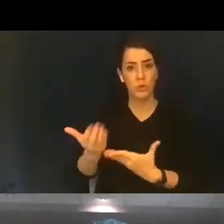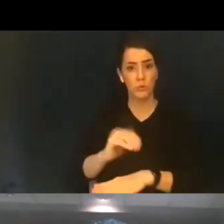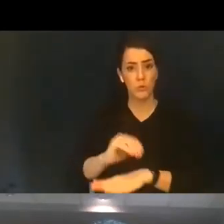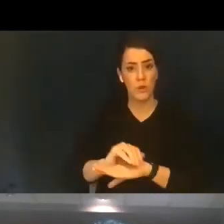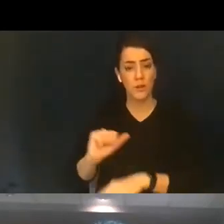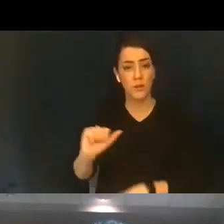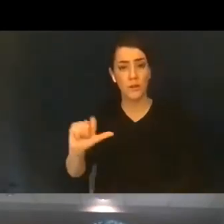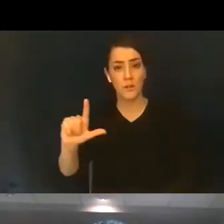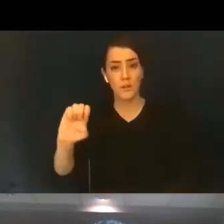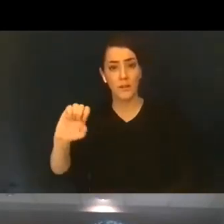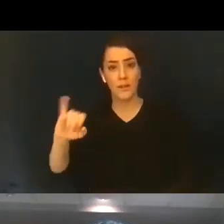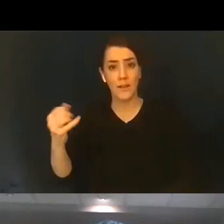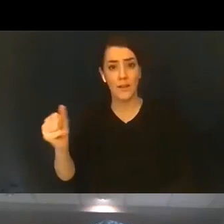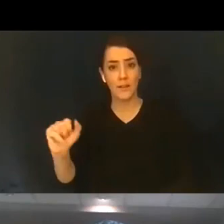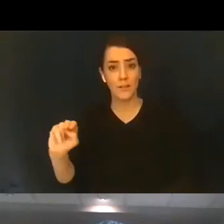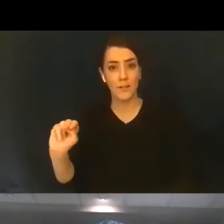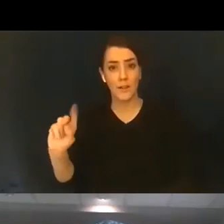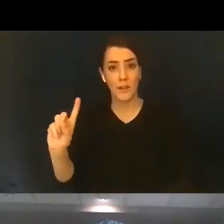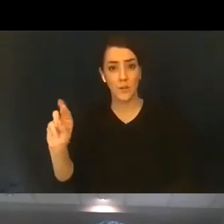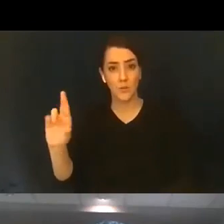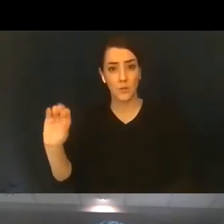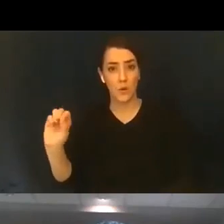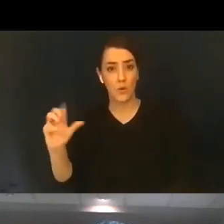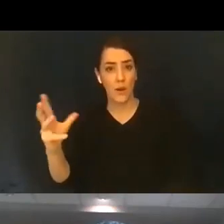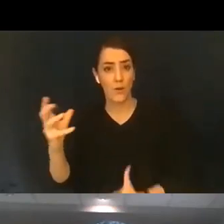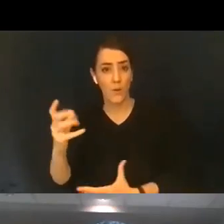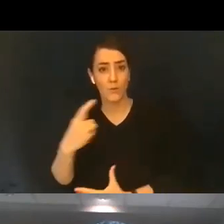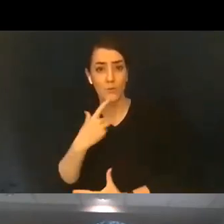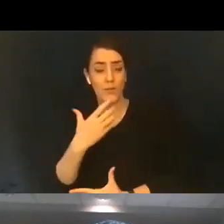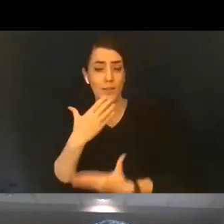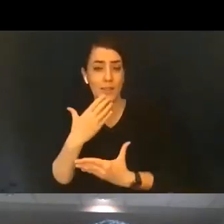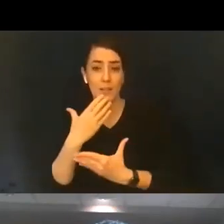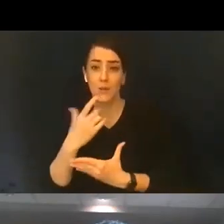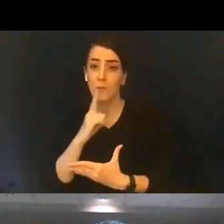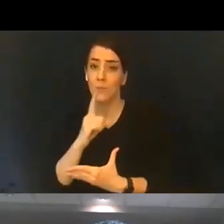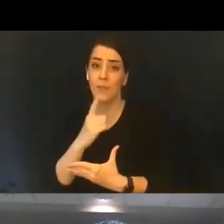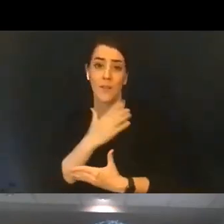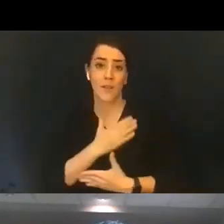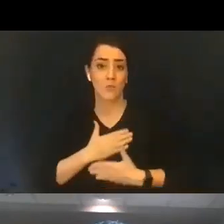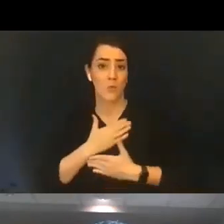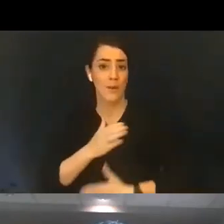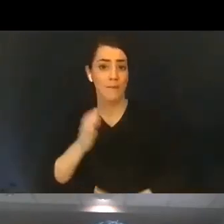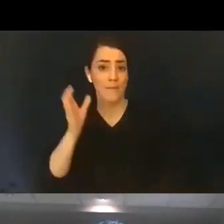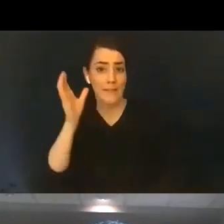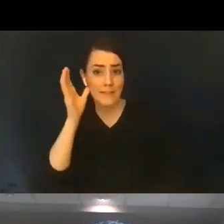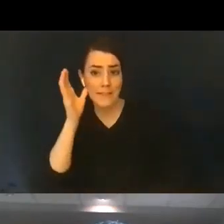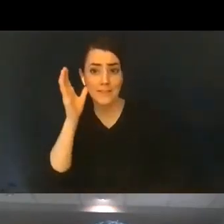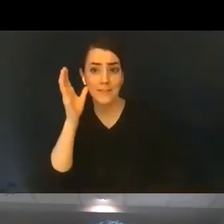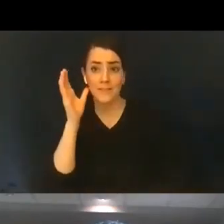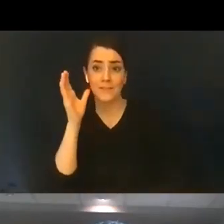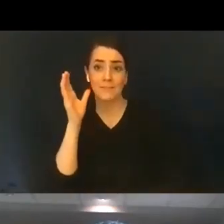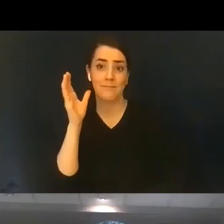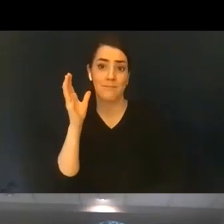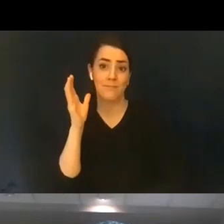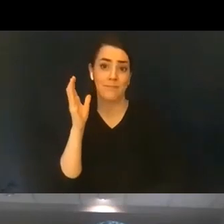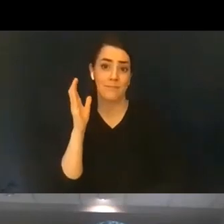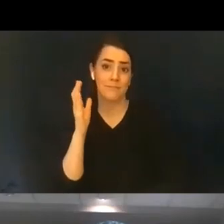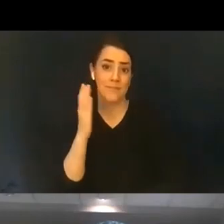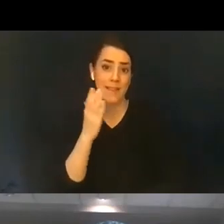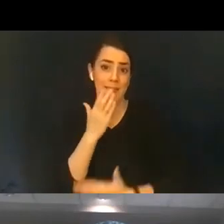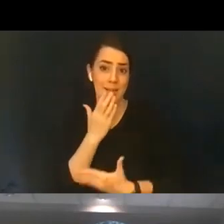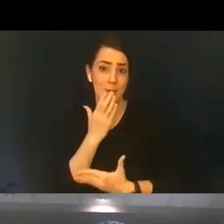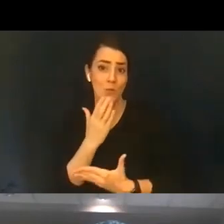my gratitude. I enjoyed very much listening to your talk, Kosol.